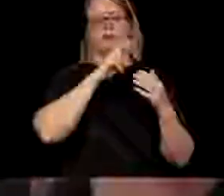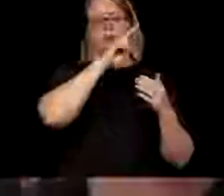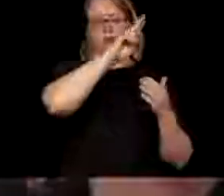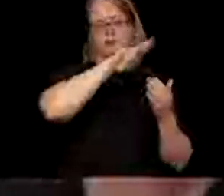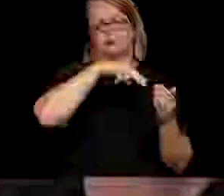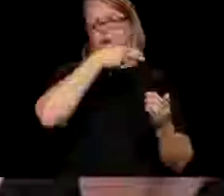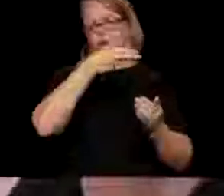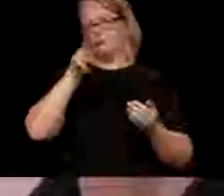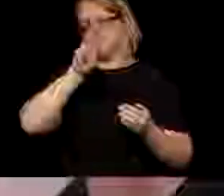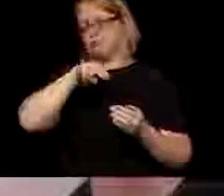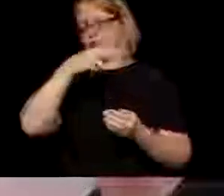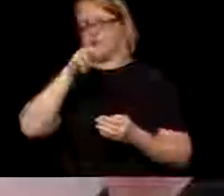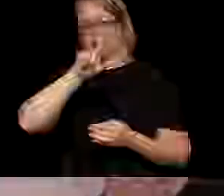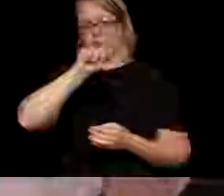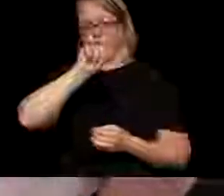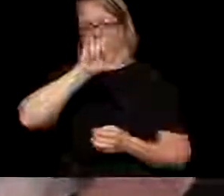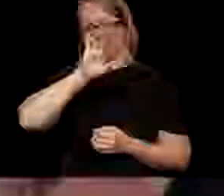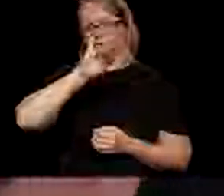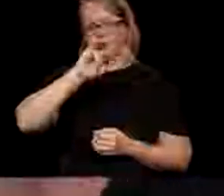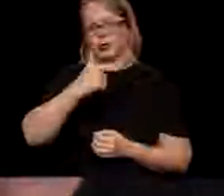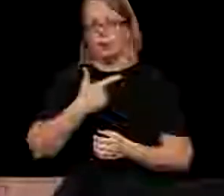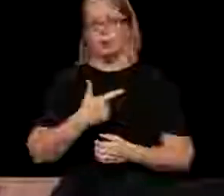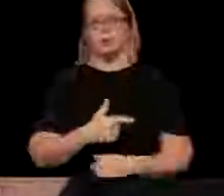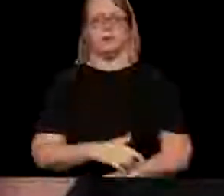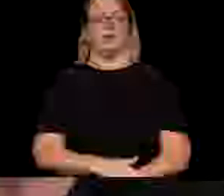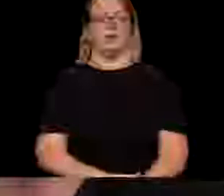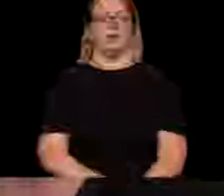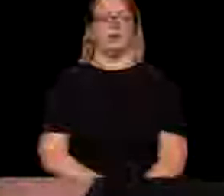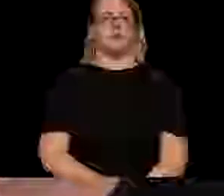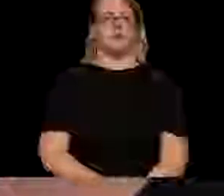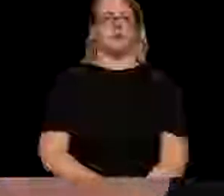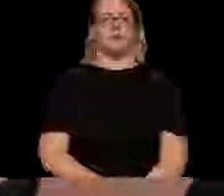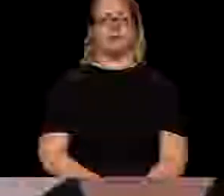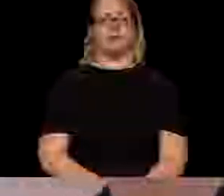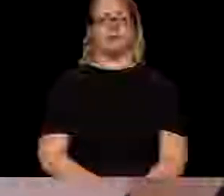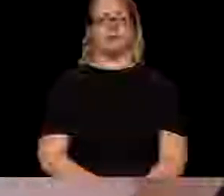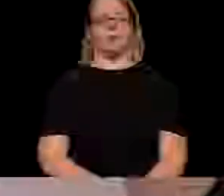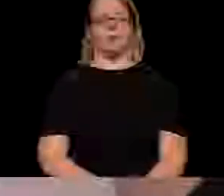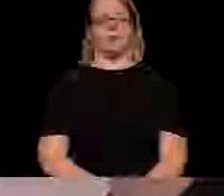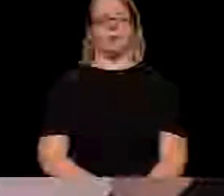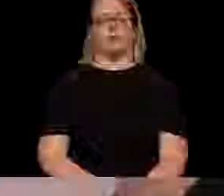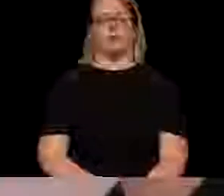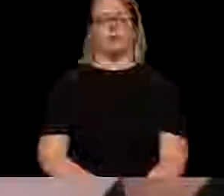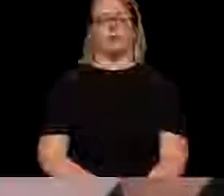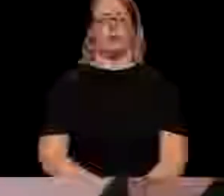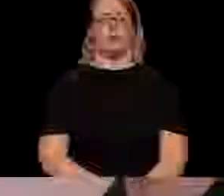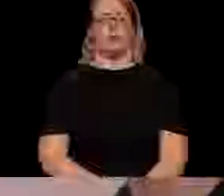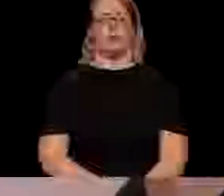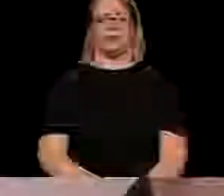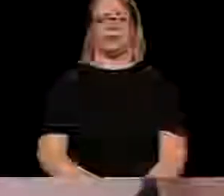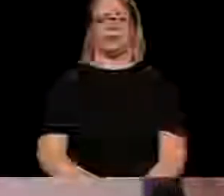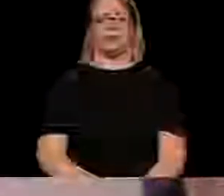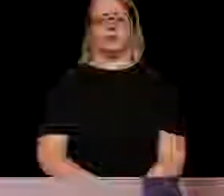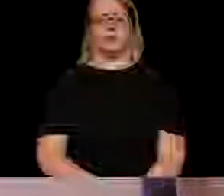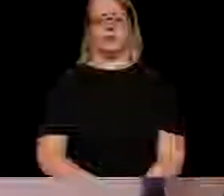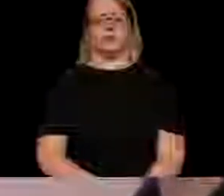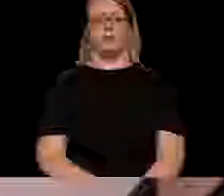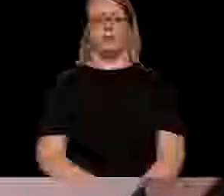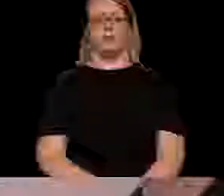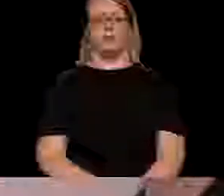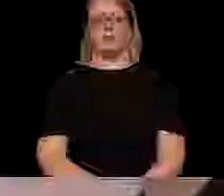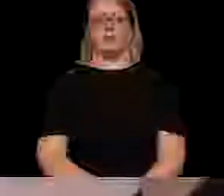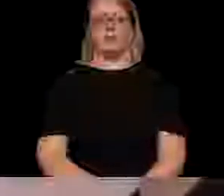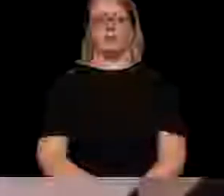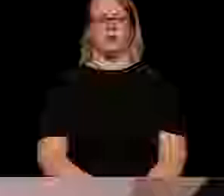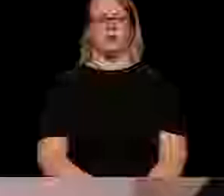to get that color spread out. Now, our purple paint tends to be a little bit transparent, so